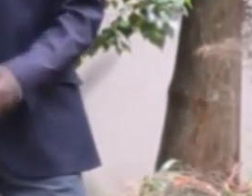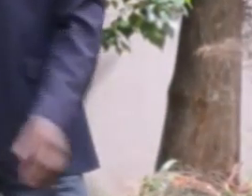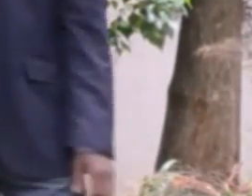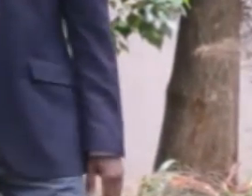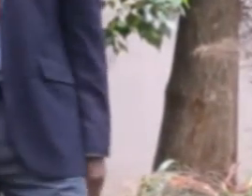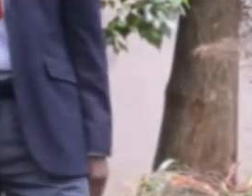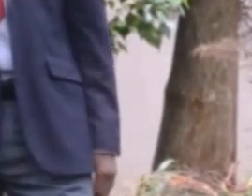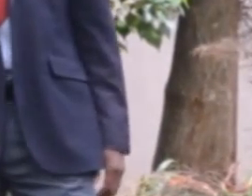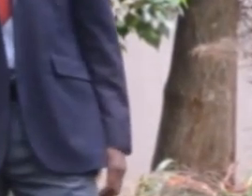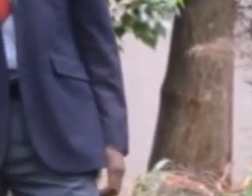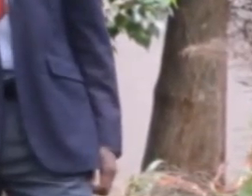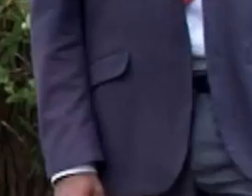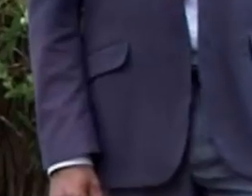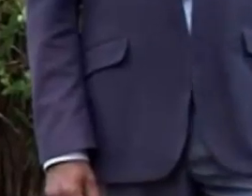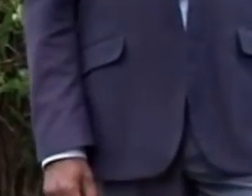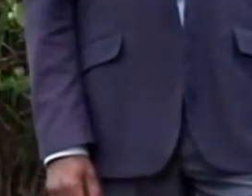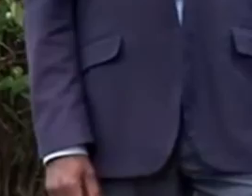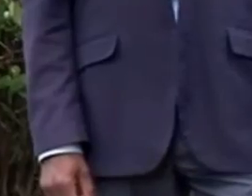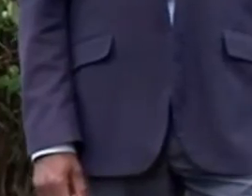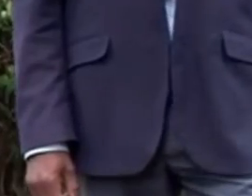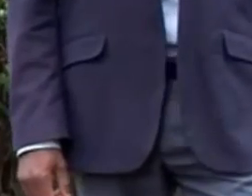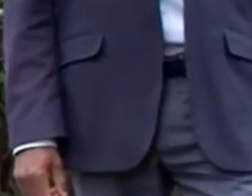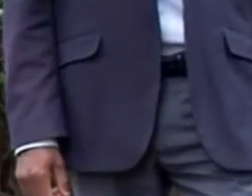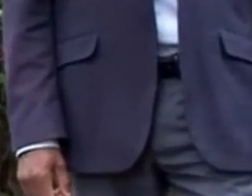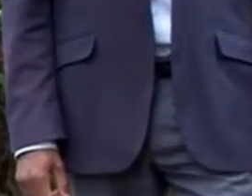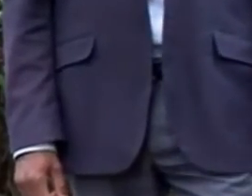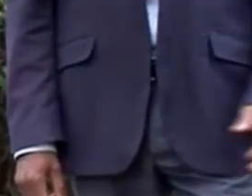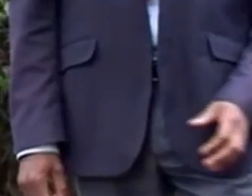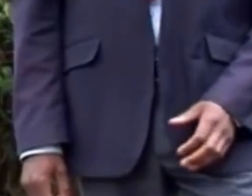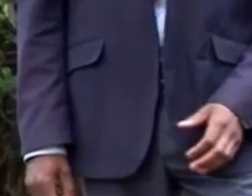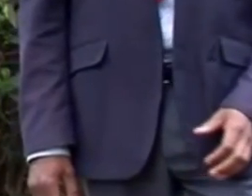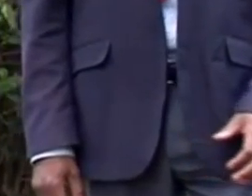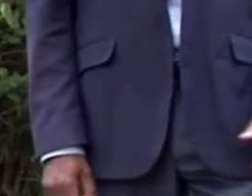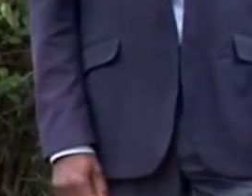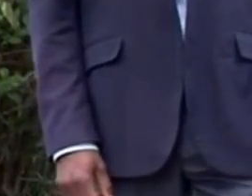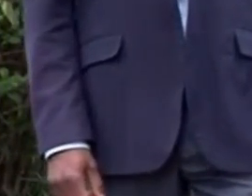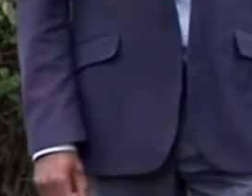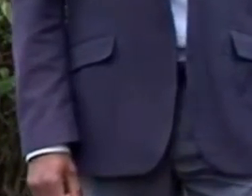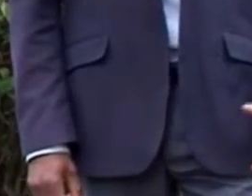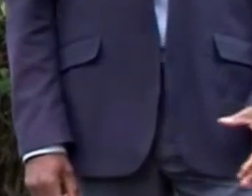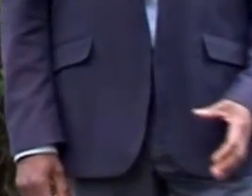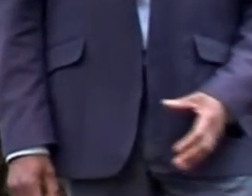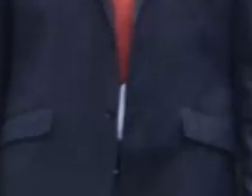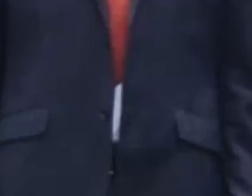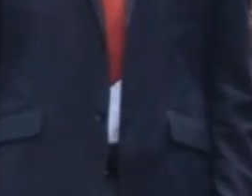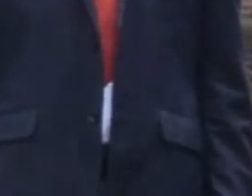and daughters of God. We are the generation that should reign